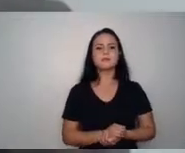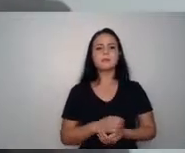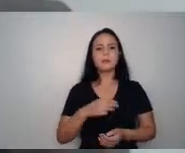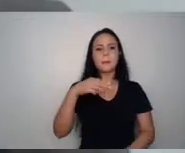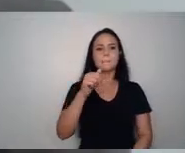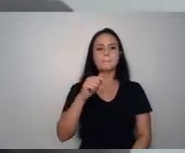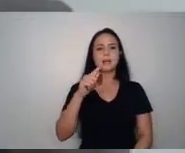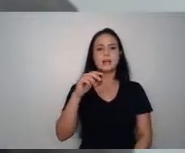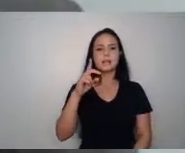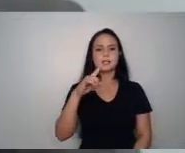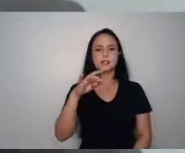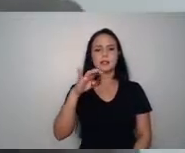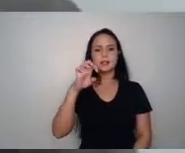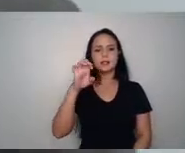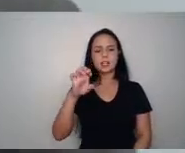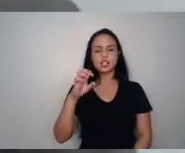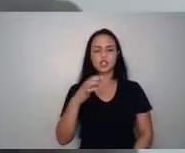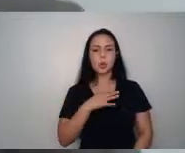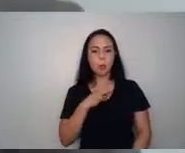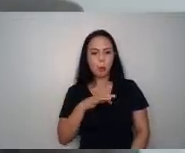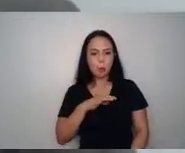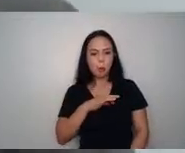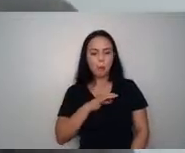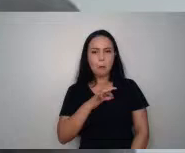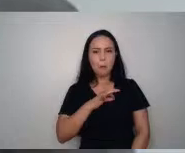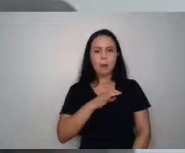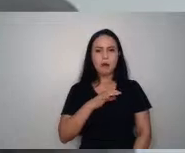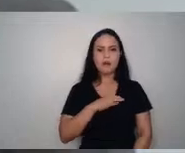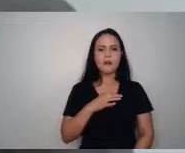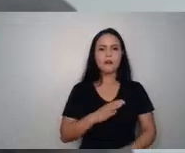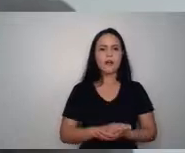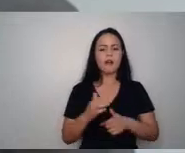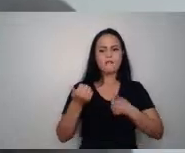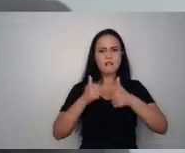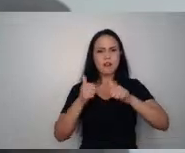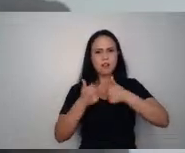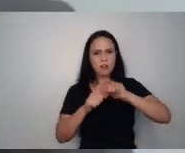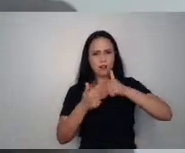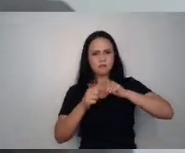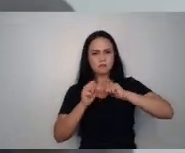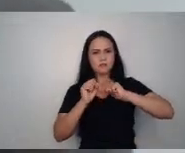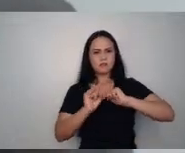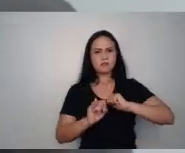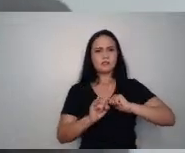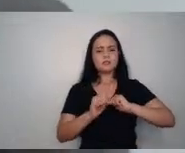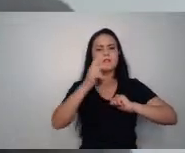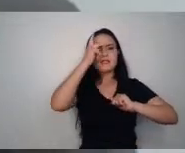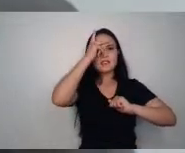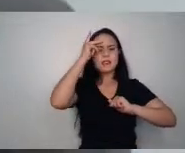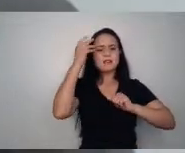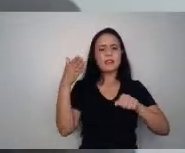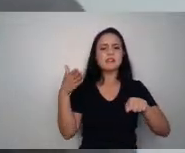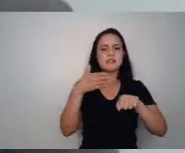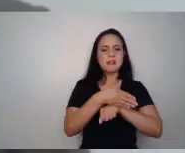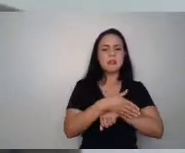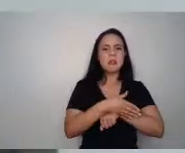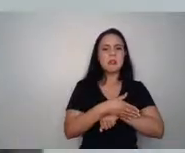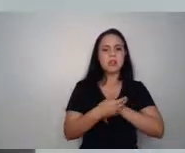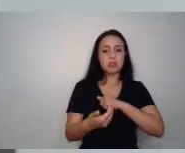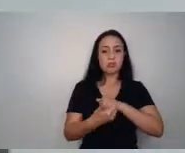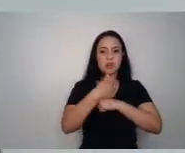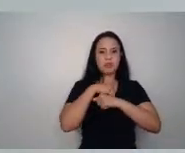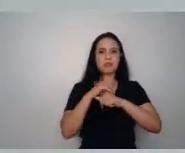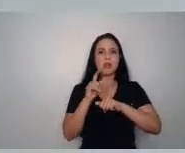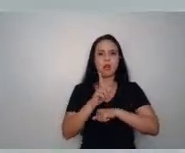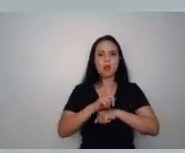prejudice and or situations that expose people to embarrassing situations,